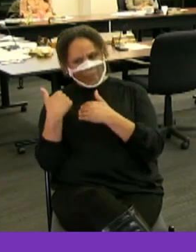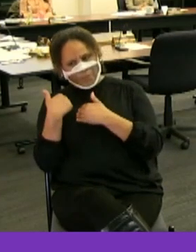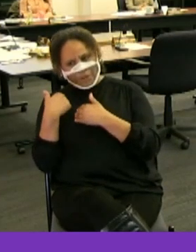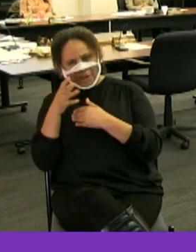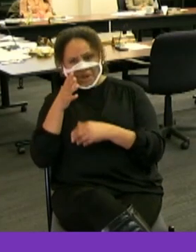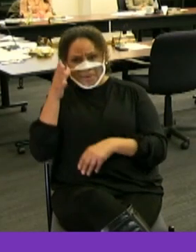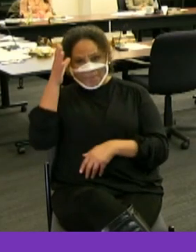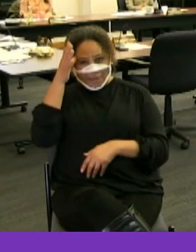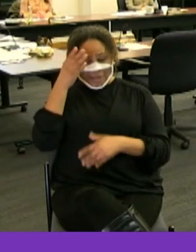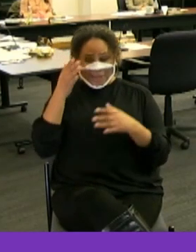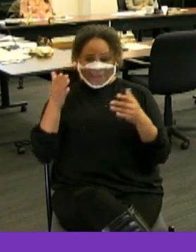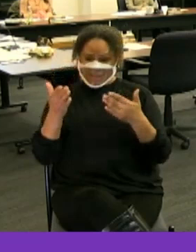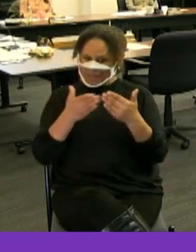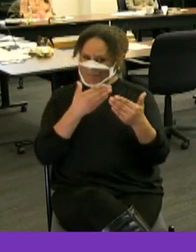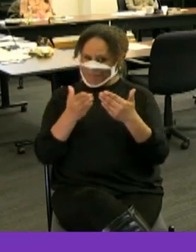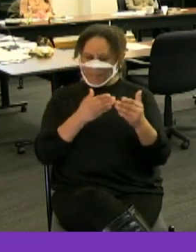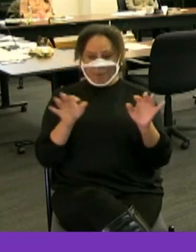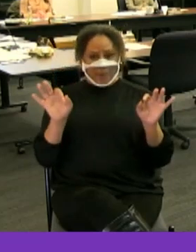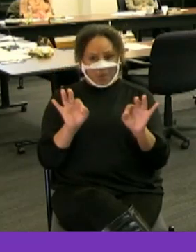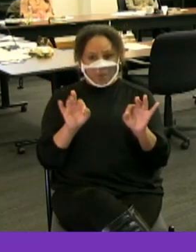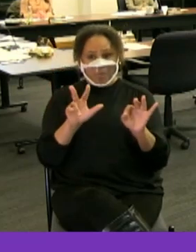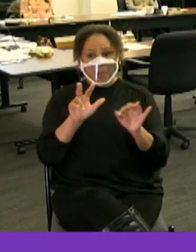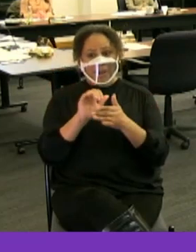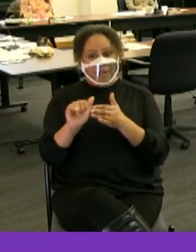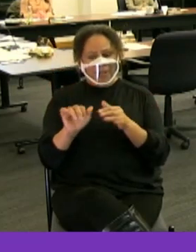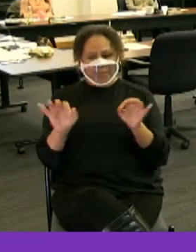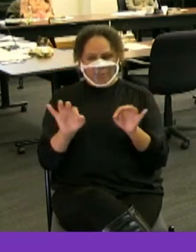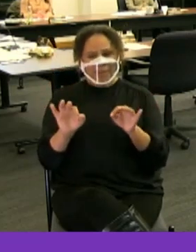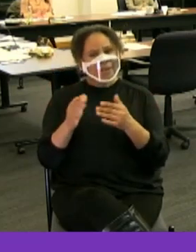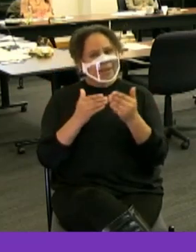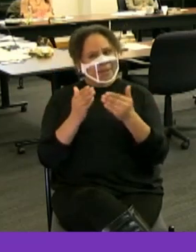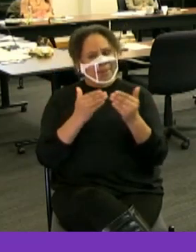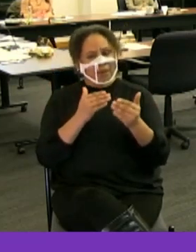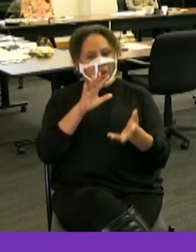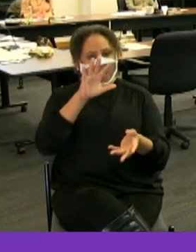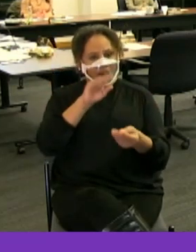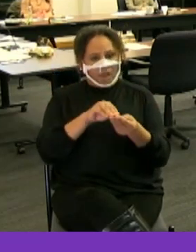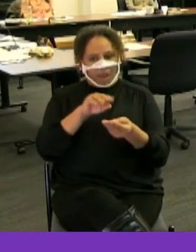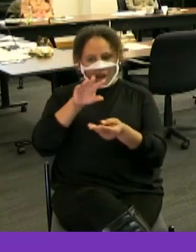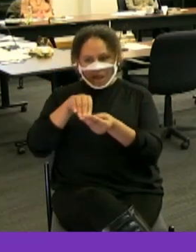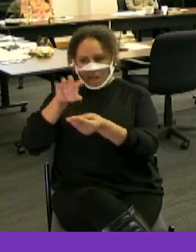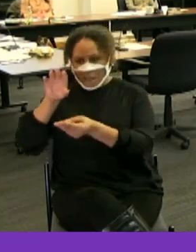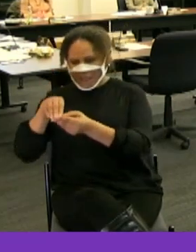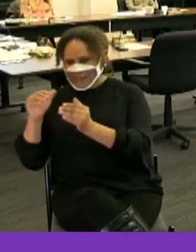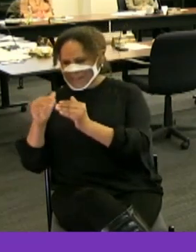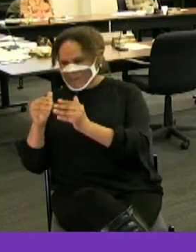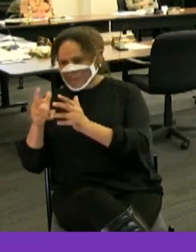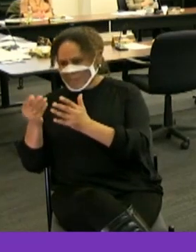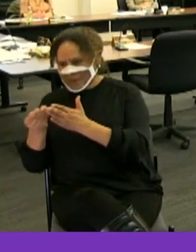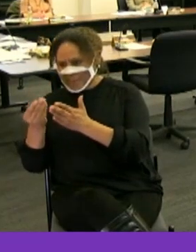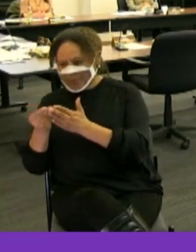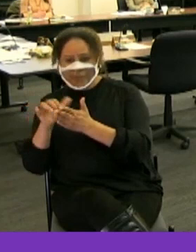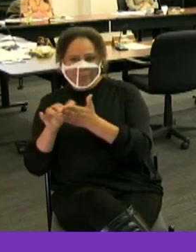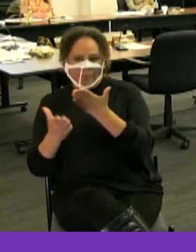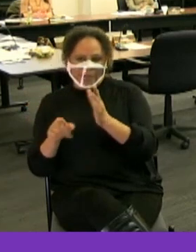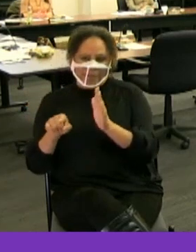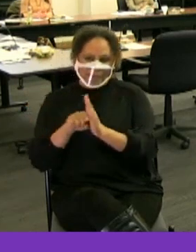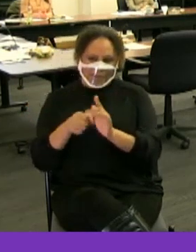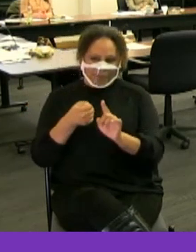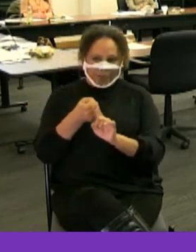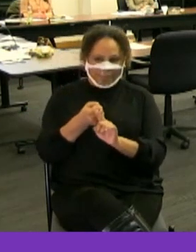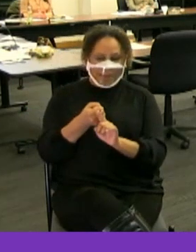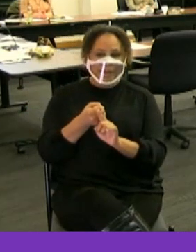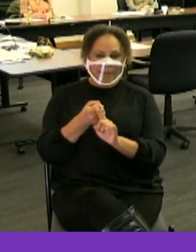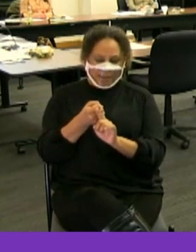parents. Even though it's $3, it will add up. So that might be a negative impact in terms of our